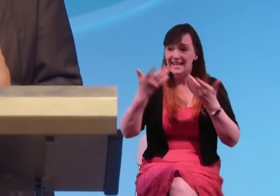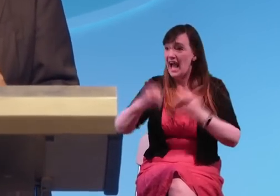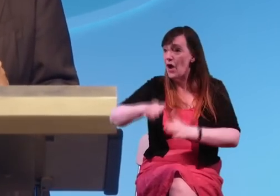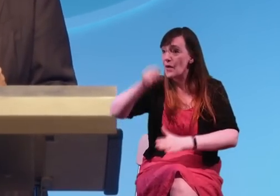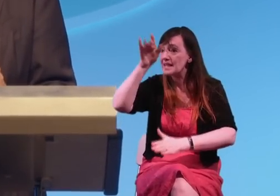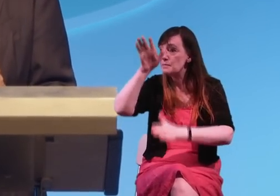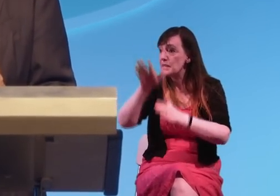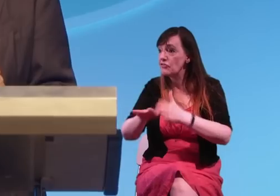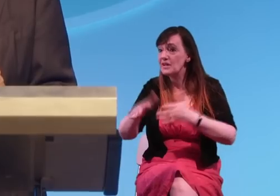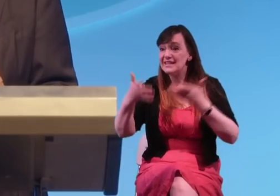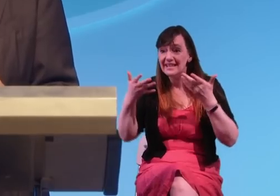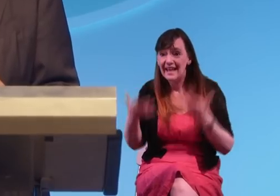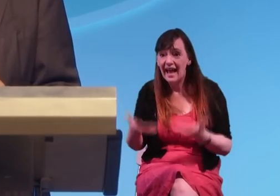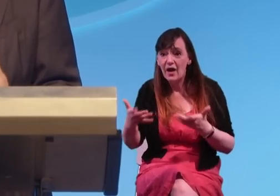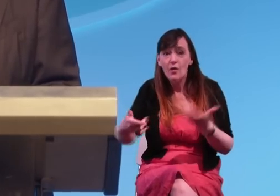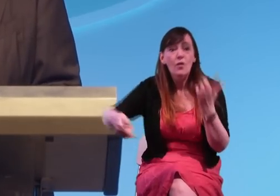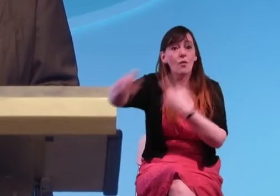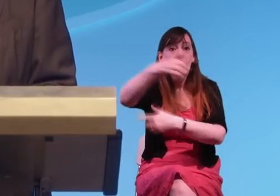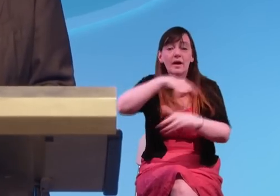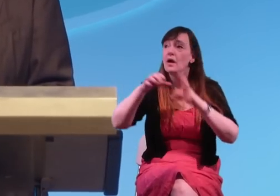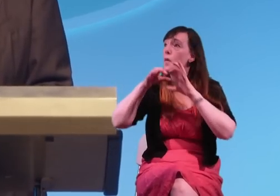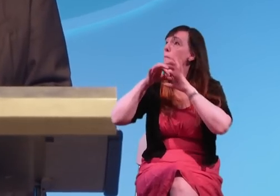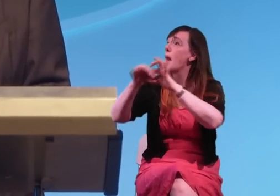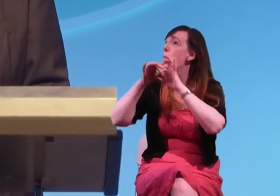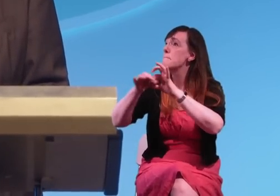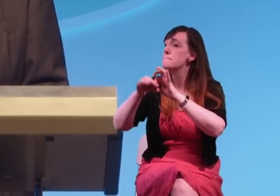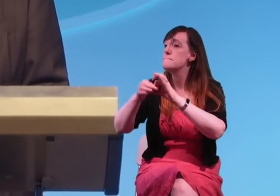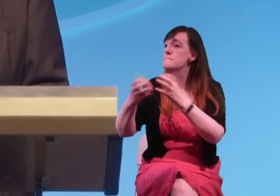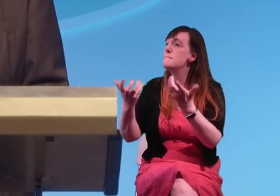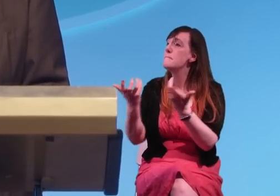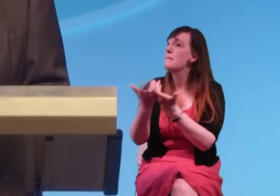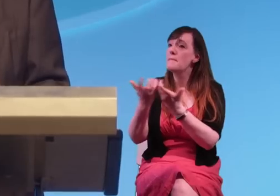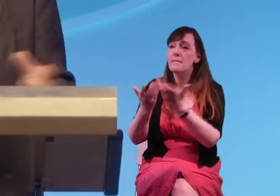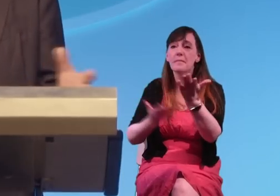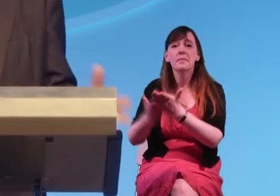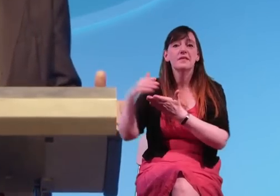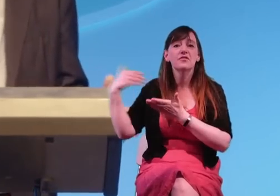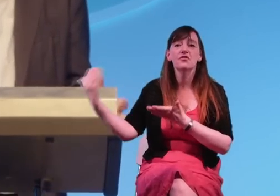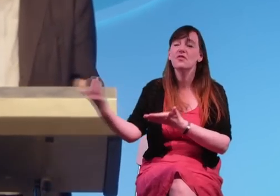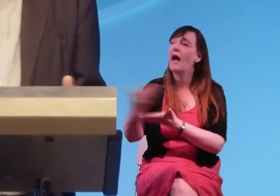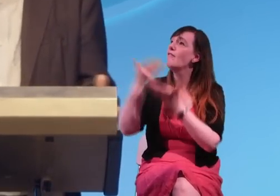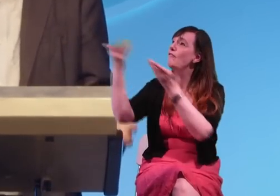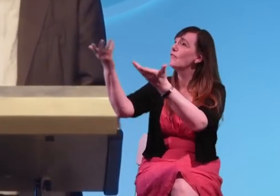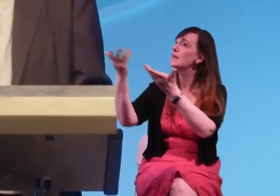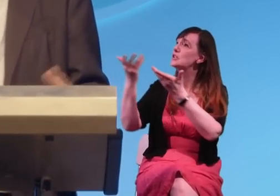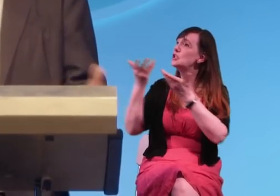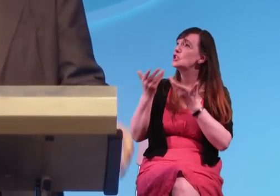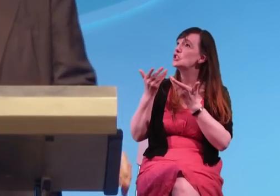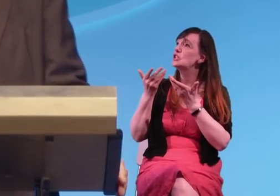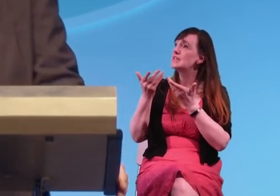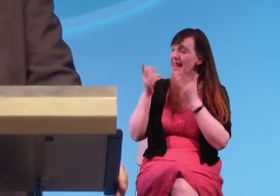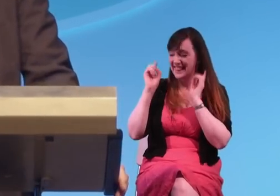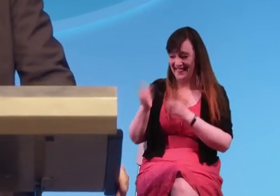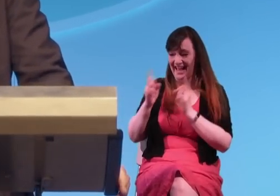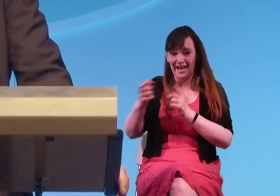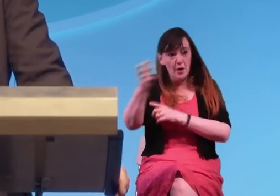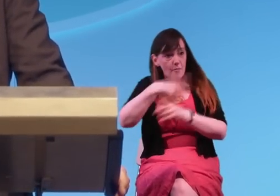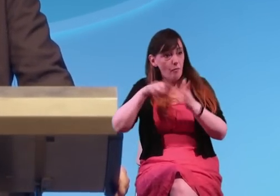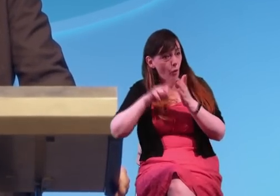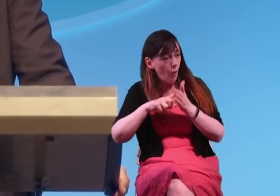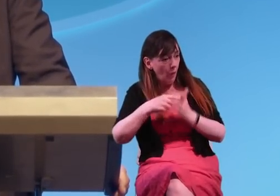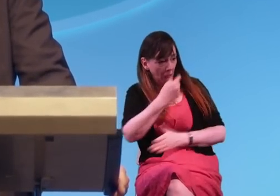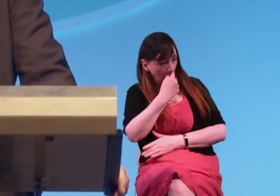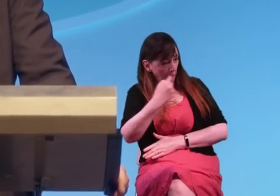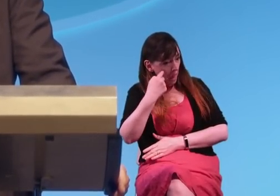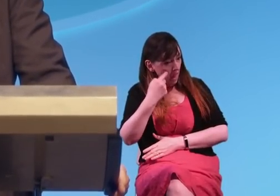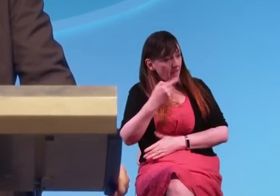in the now, in the gift of salvation itself, about which Paul is able to testify and encourage Timothy